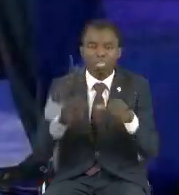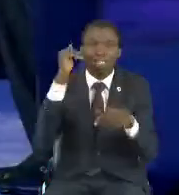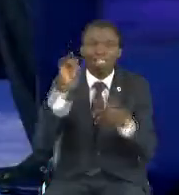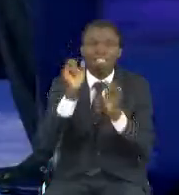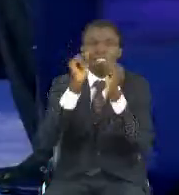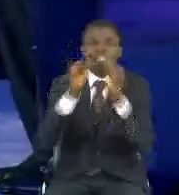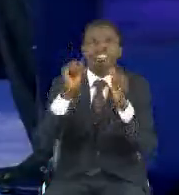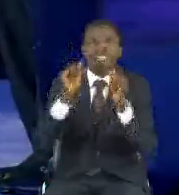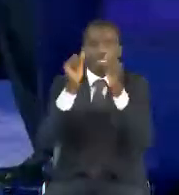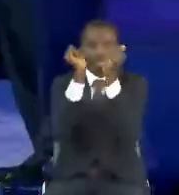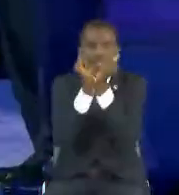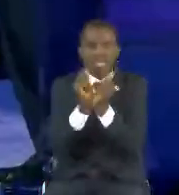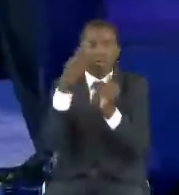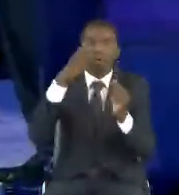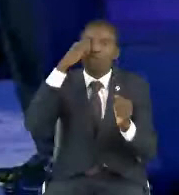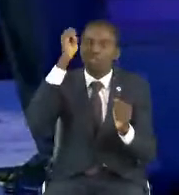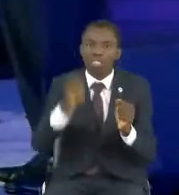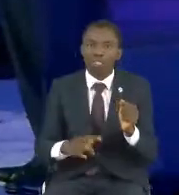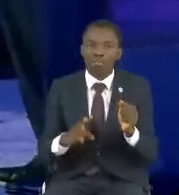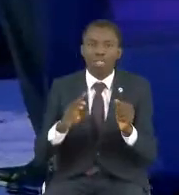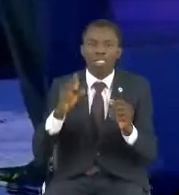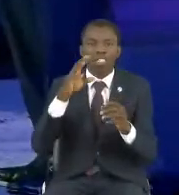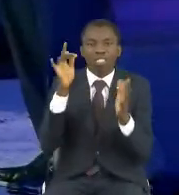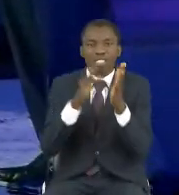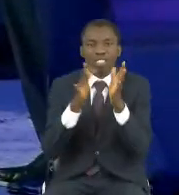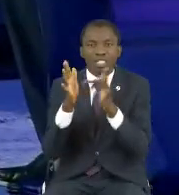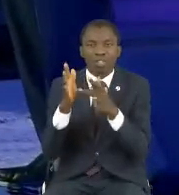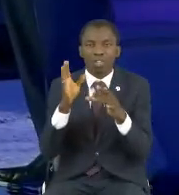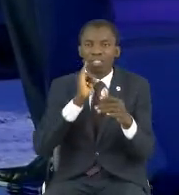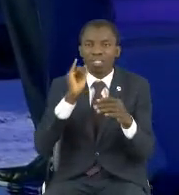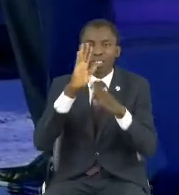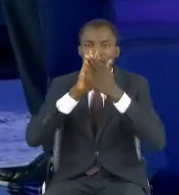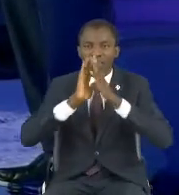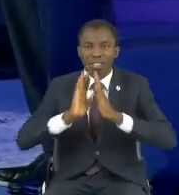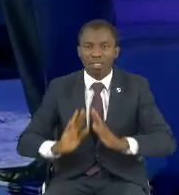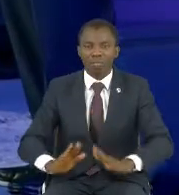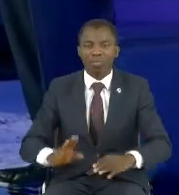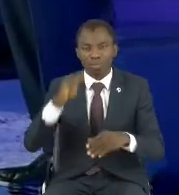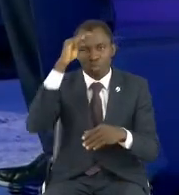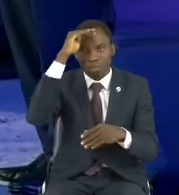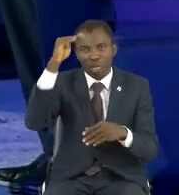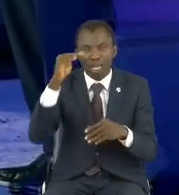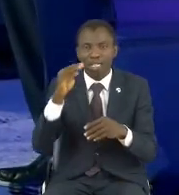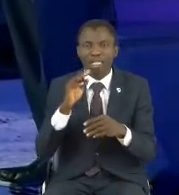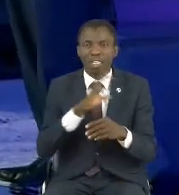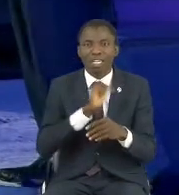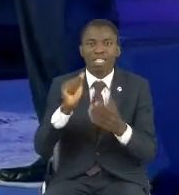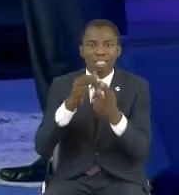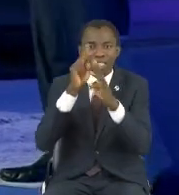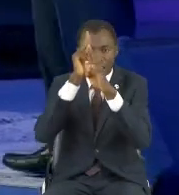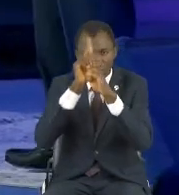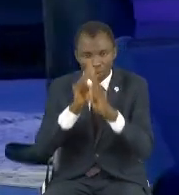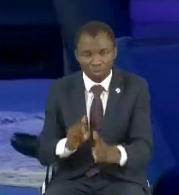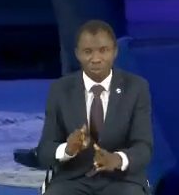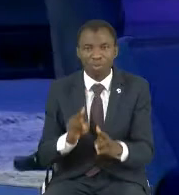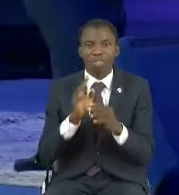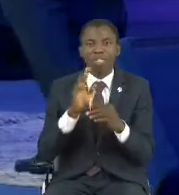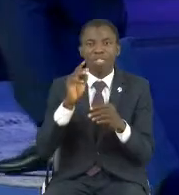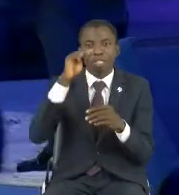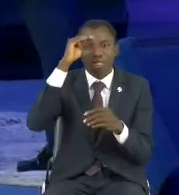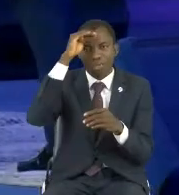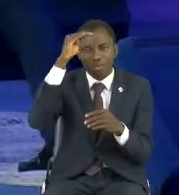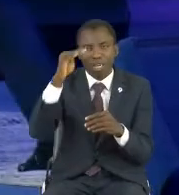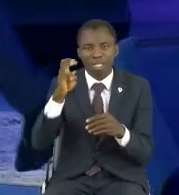evil. He's a gentleman. He's a humble man. He's a lowly man. He will not